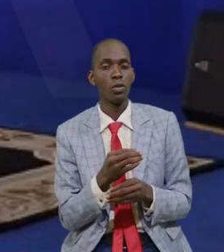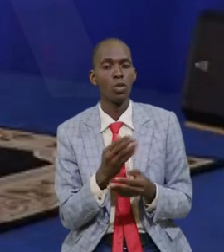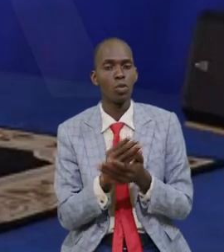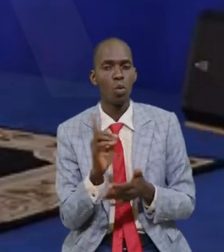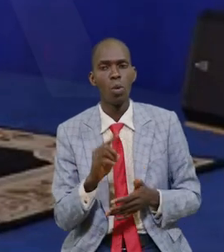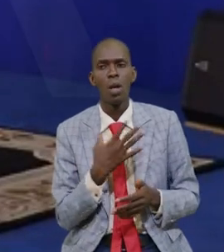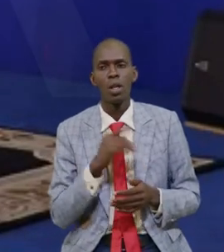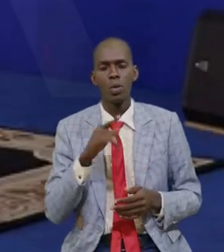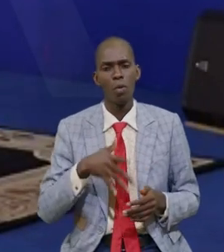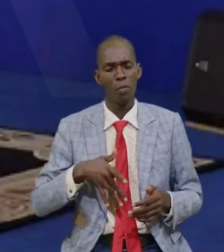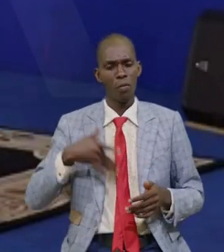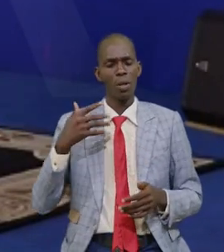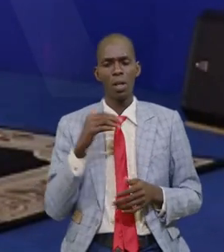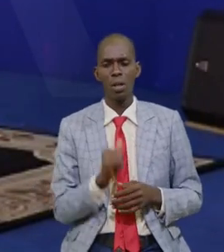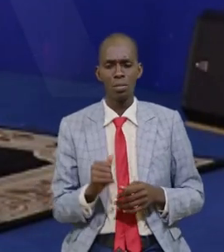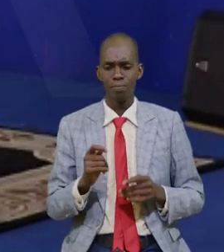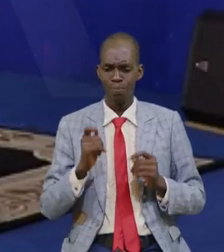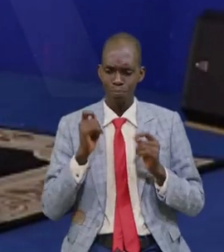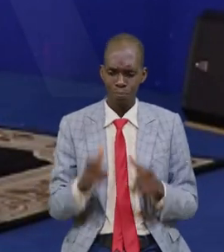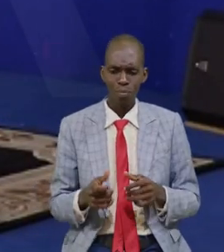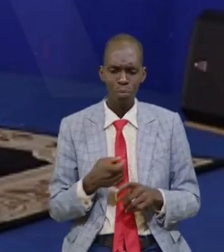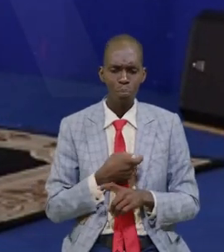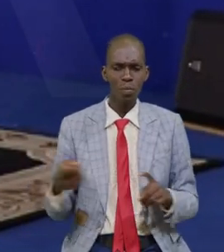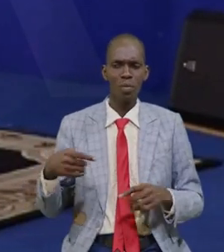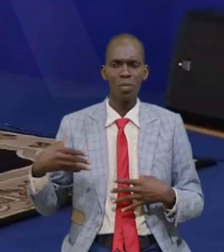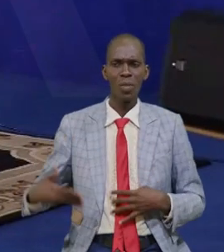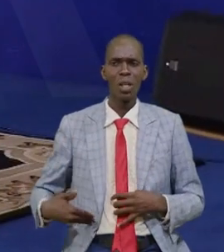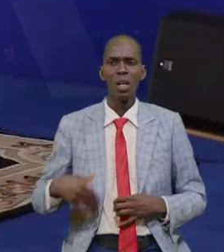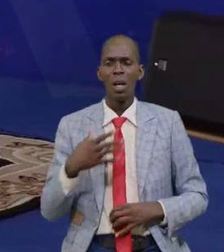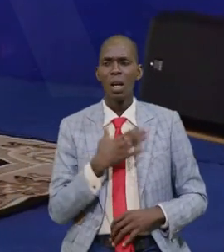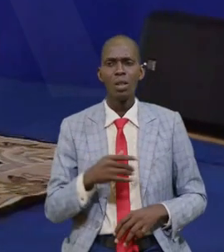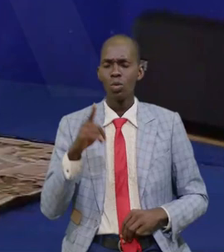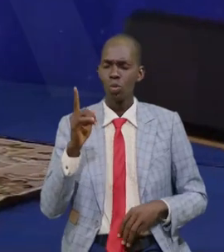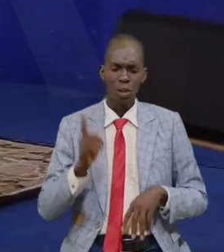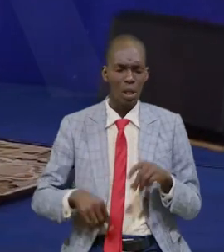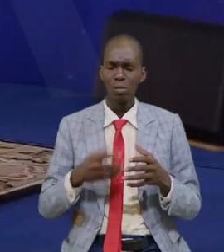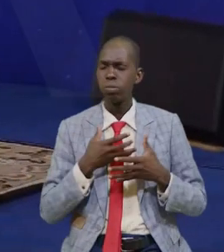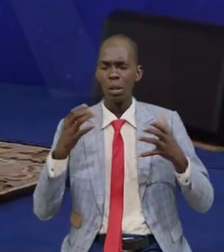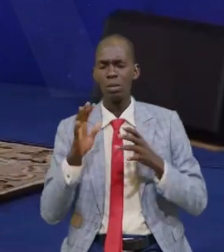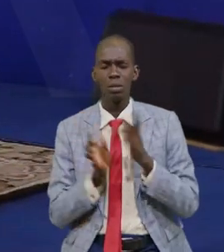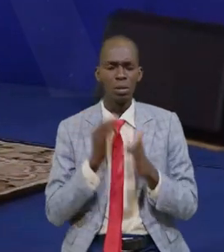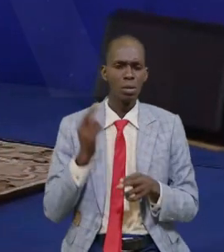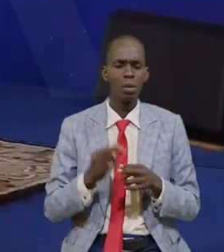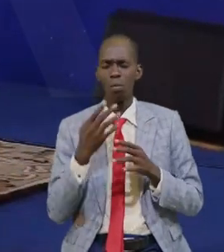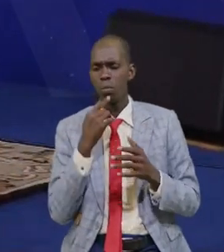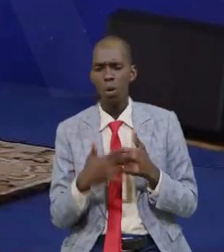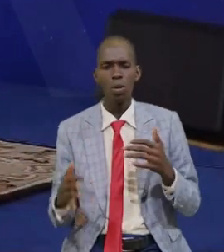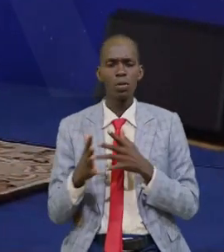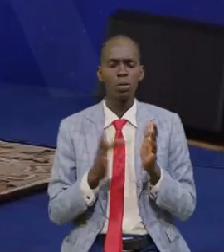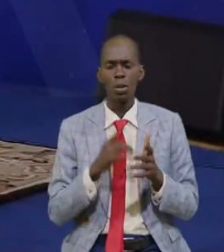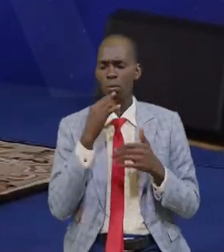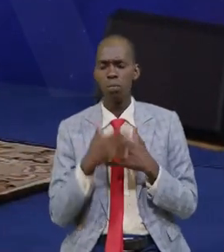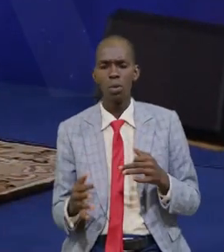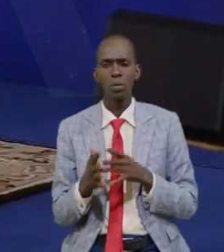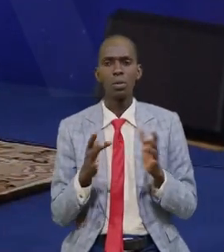a sharp pain there. And it's not a place where you can shout, in Jesus' name, blood of Jesus, blood of